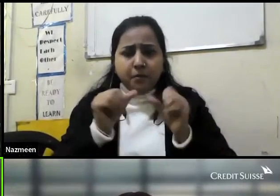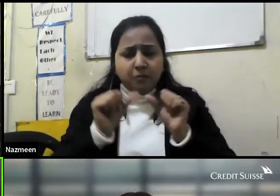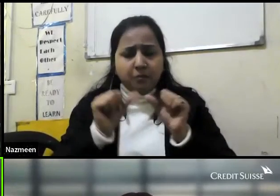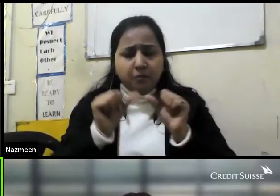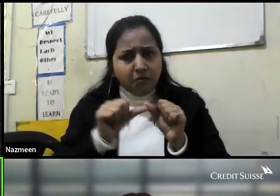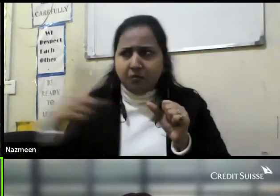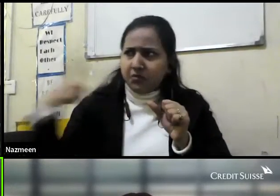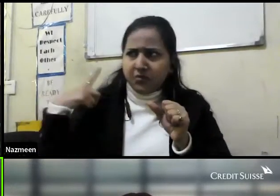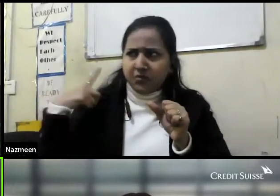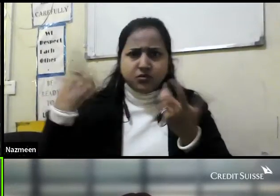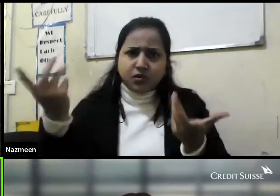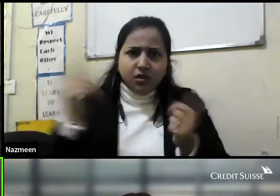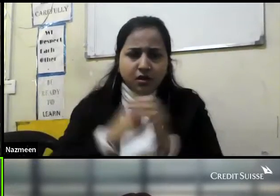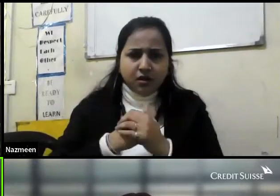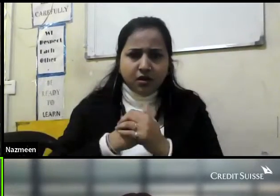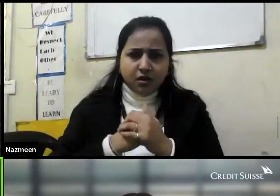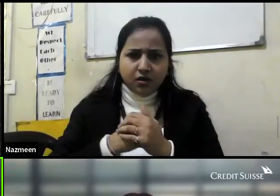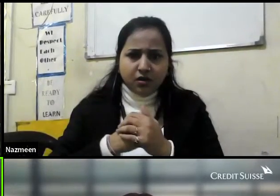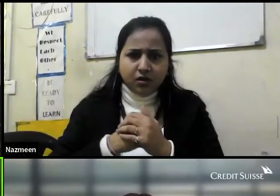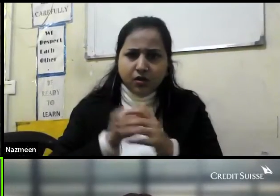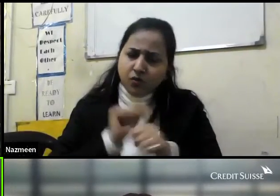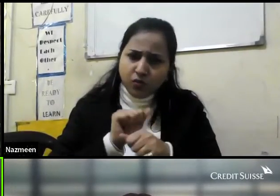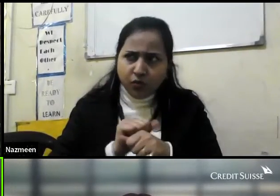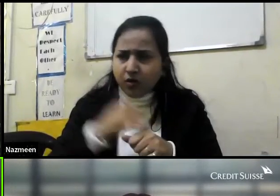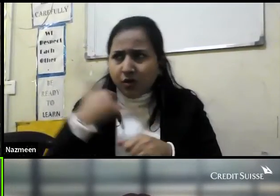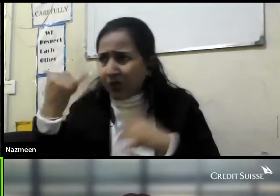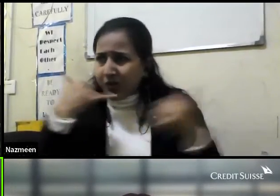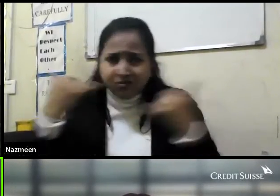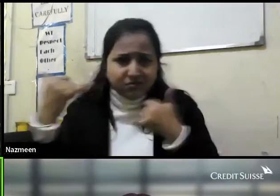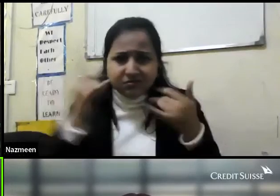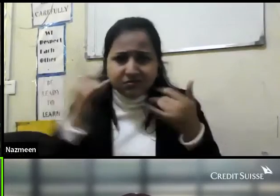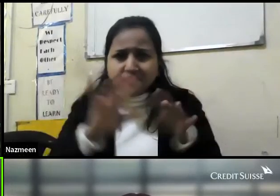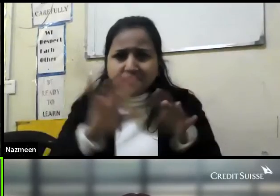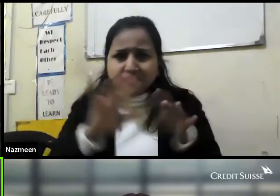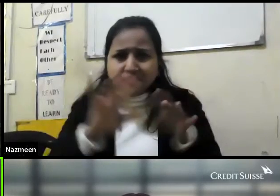role. He should not be working in a call center.